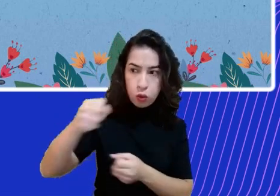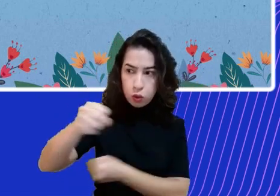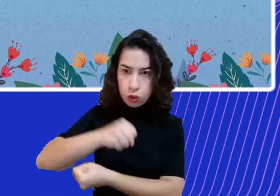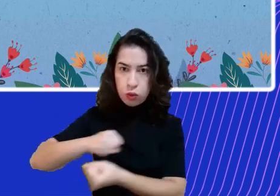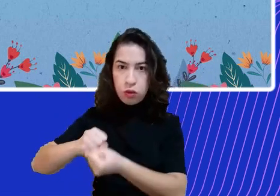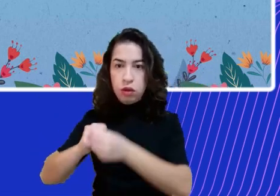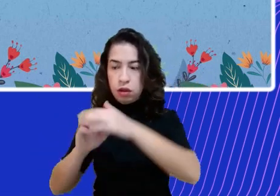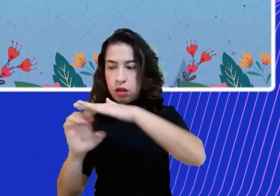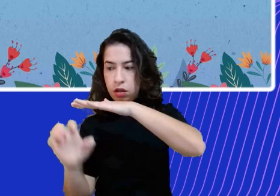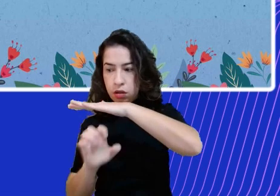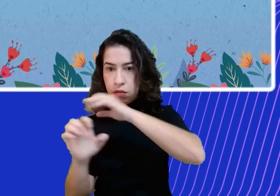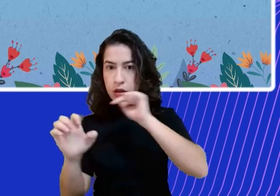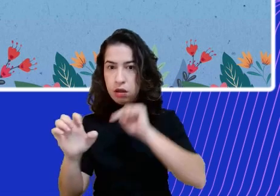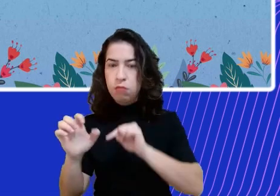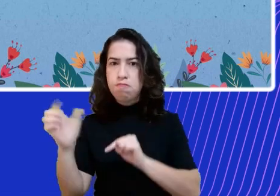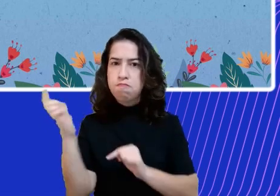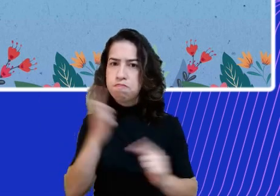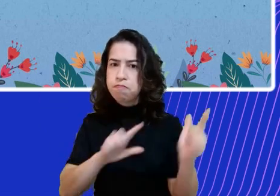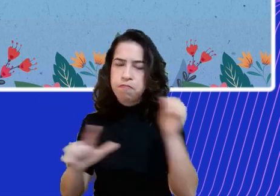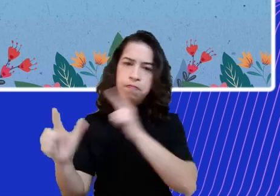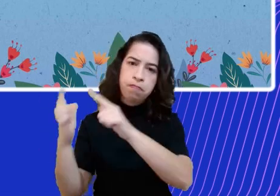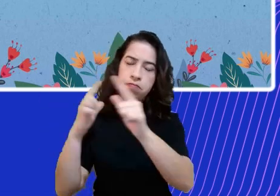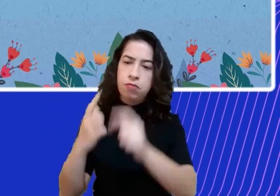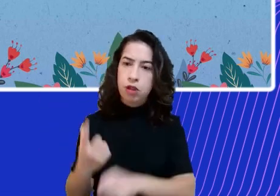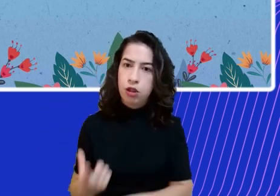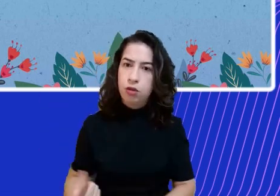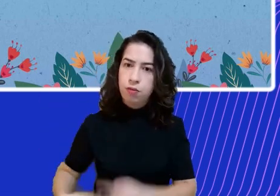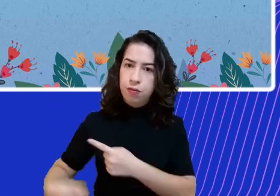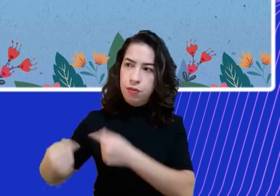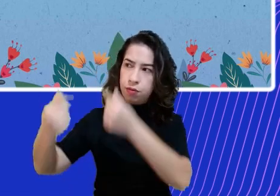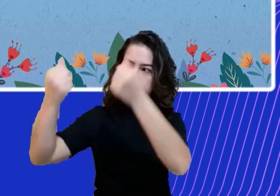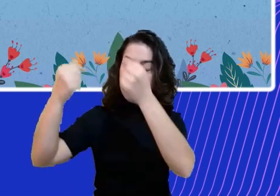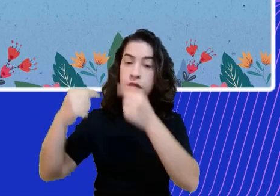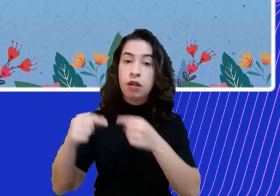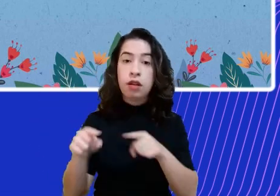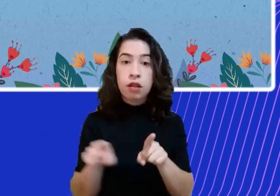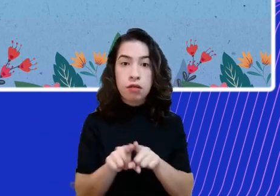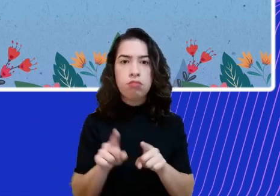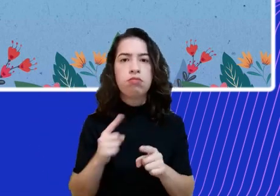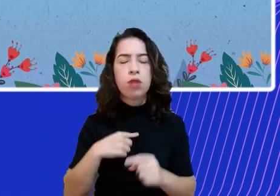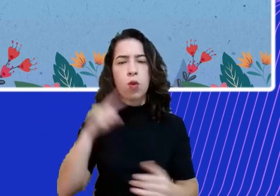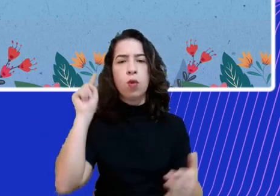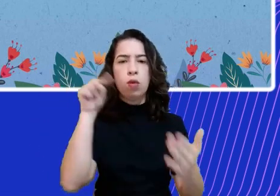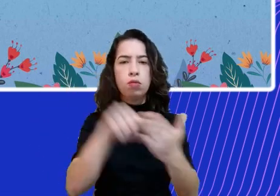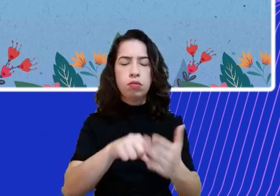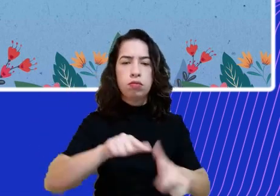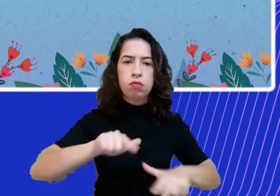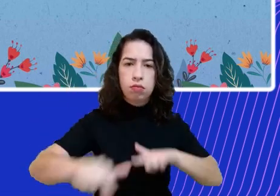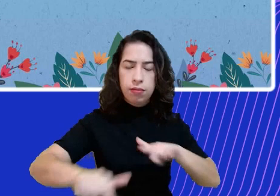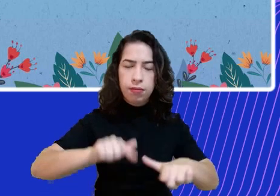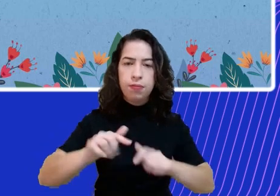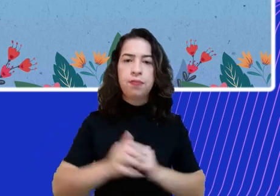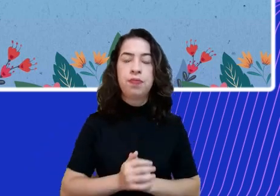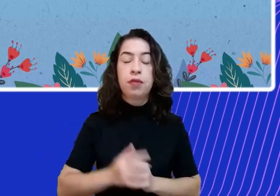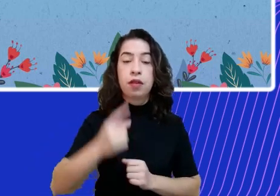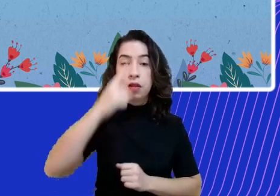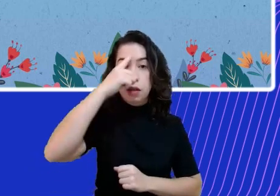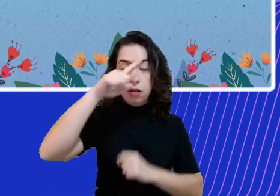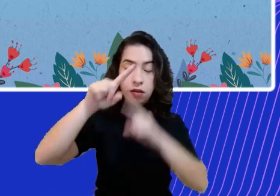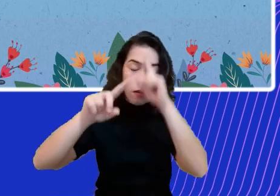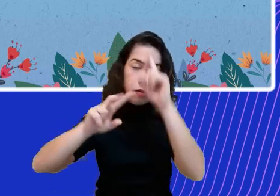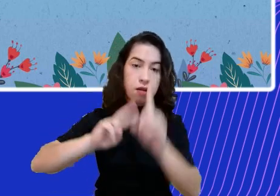companies that are successful in the financial point of view, and I'm working with purpose. I will work with